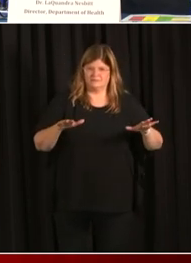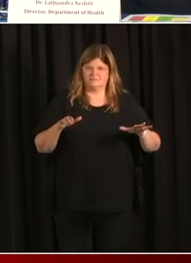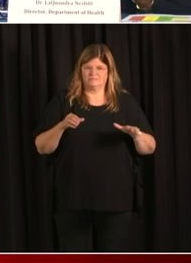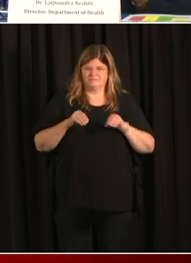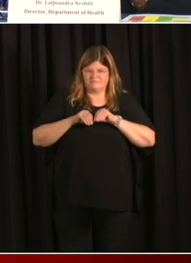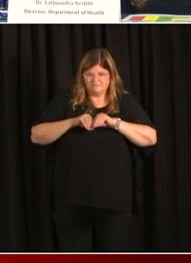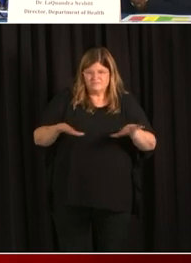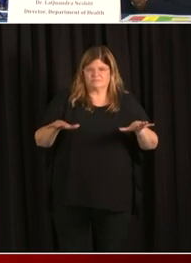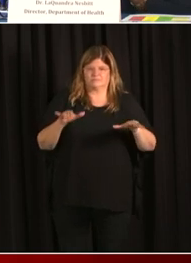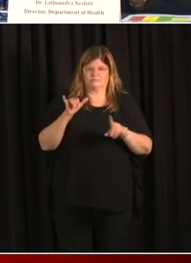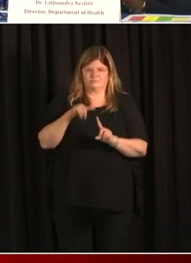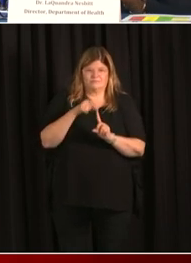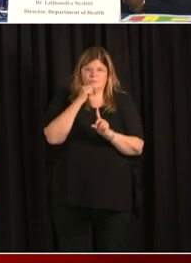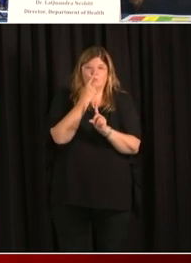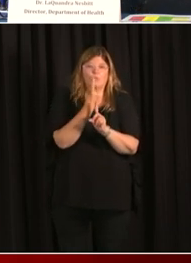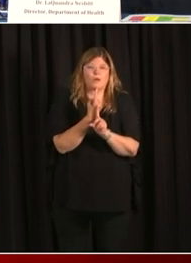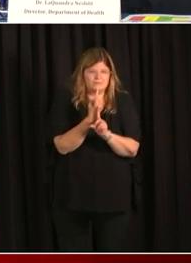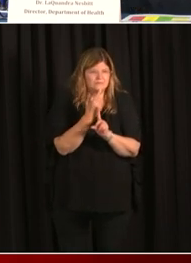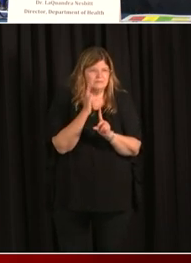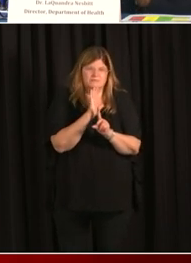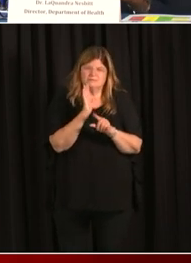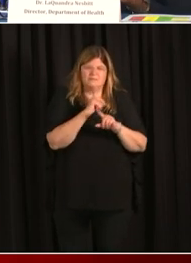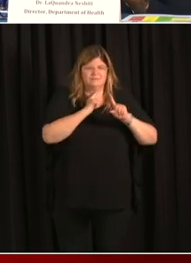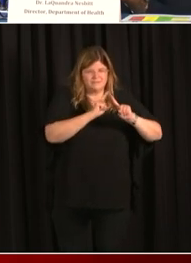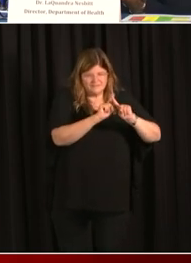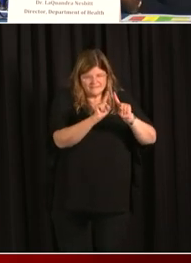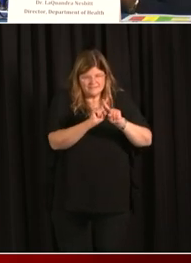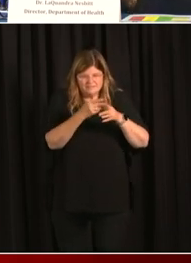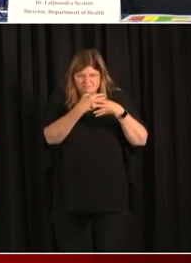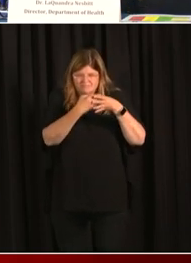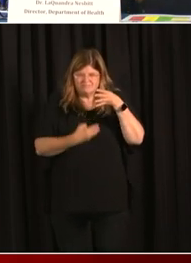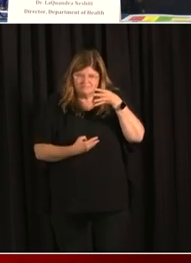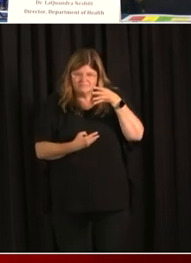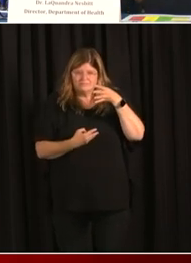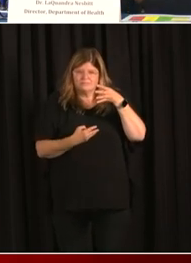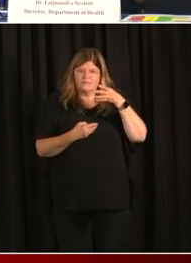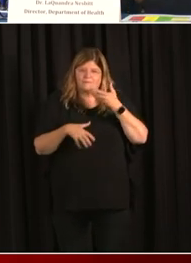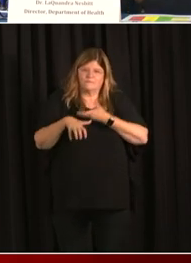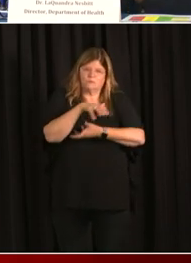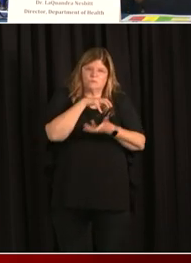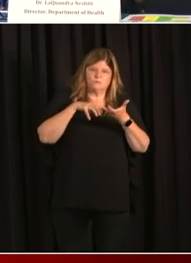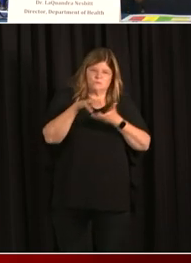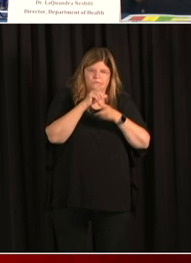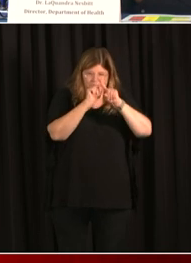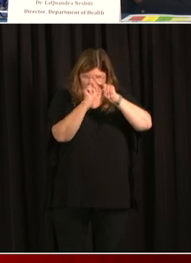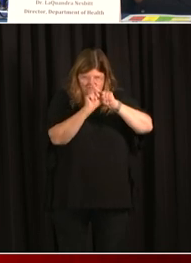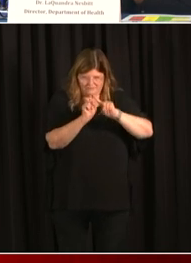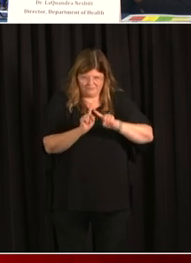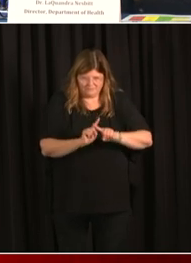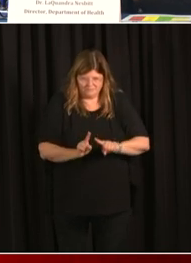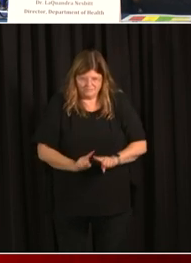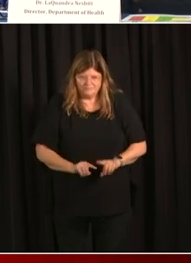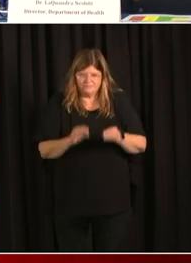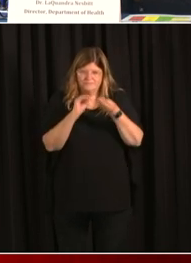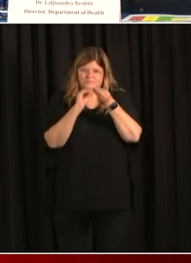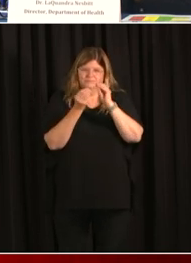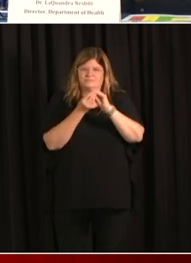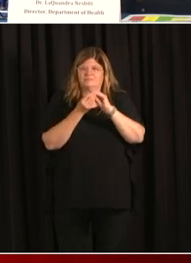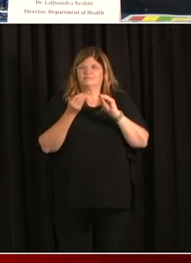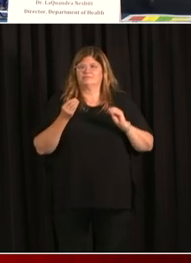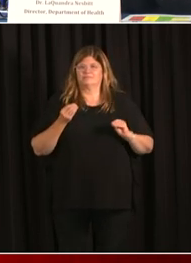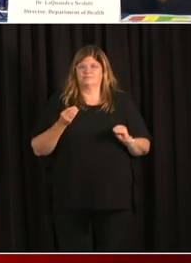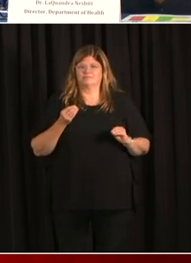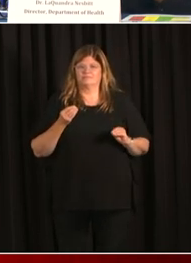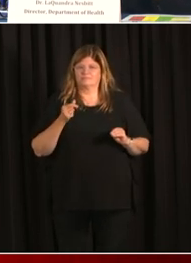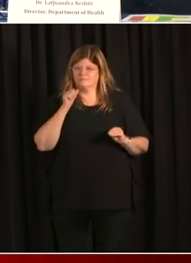spread is not one single metric. It's not even 2 single metrics, it's a combination of metrics, okay? So it's